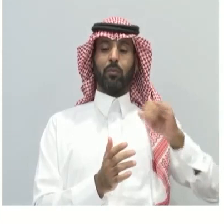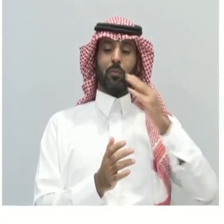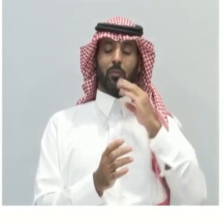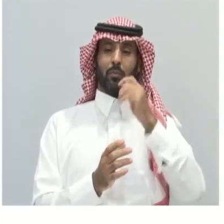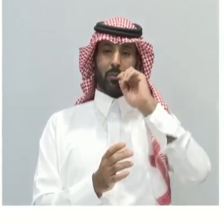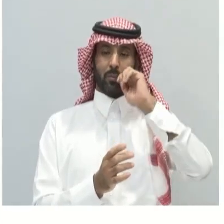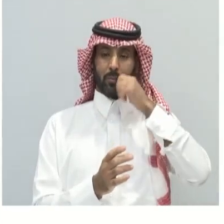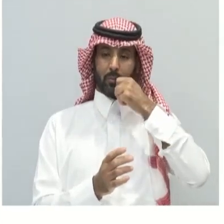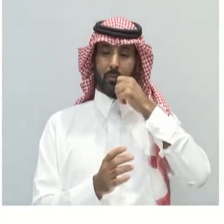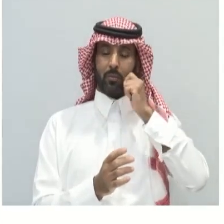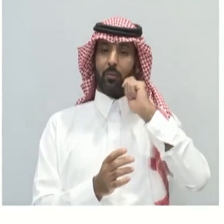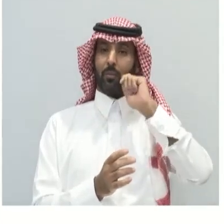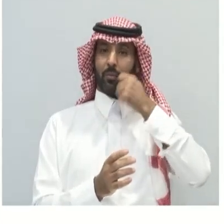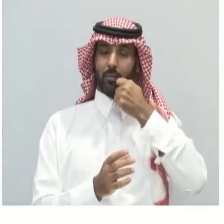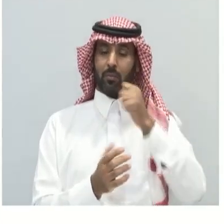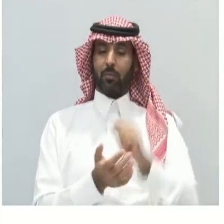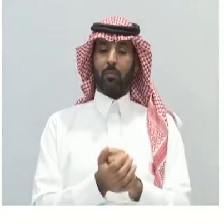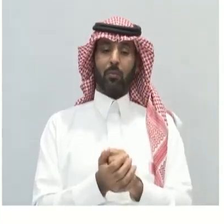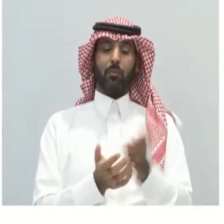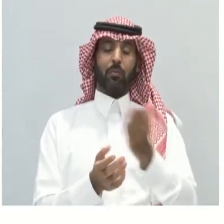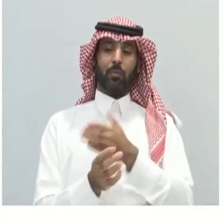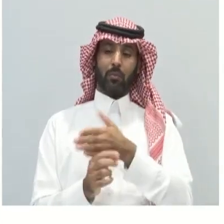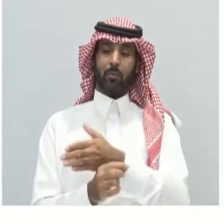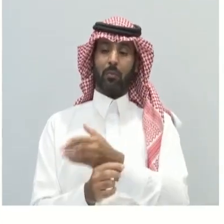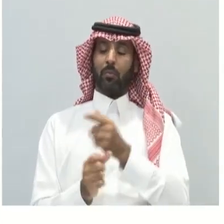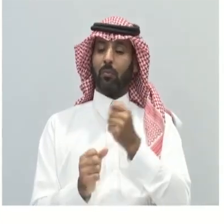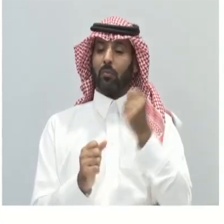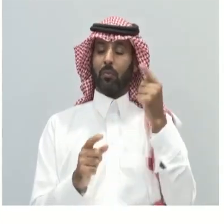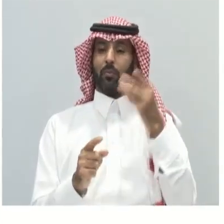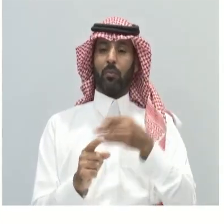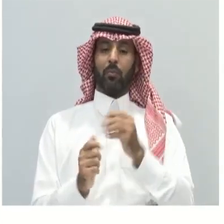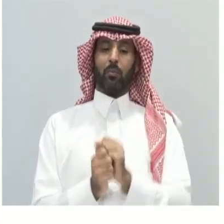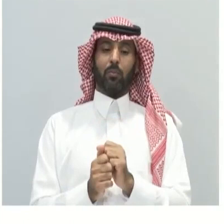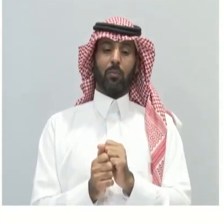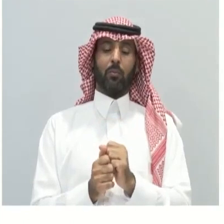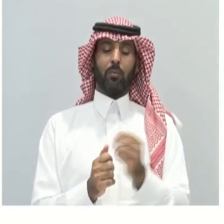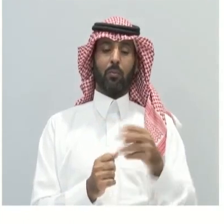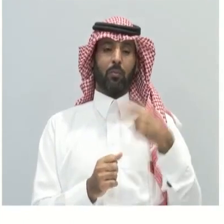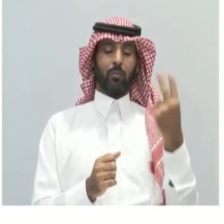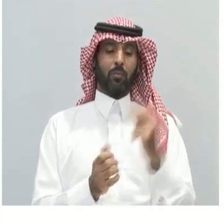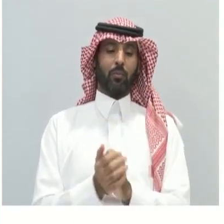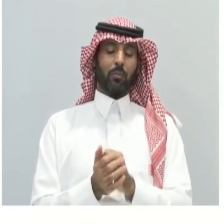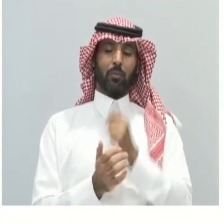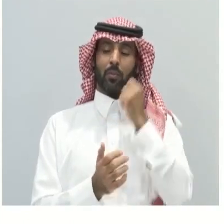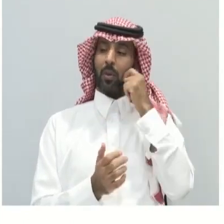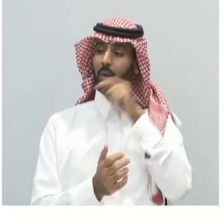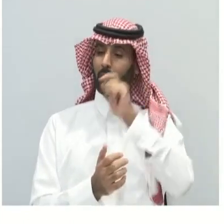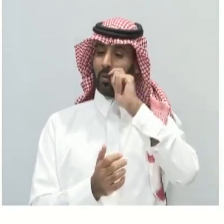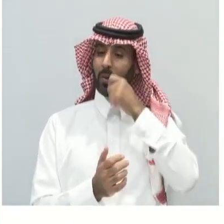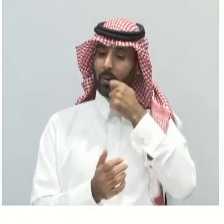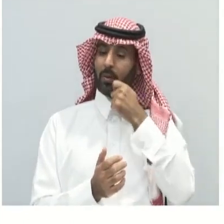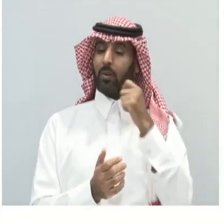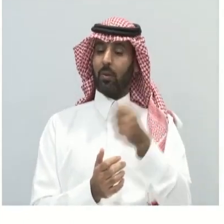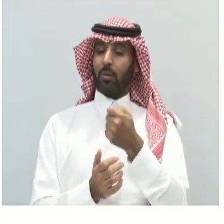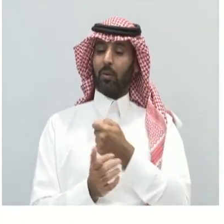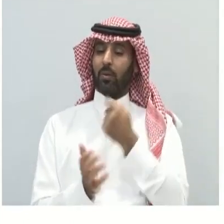secret. Me is the indirect object, and the direct object is secret. Excellent. Number two, he wrote the poem